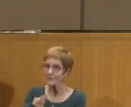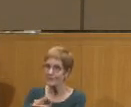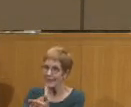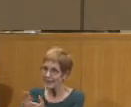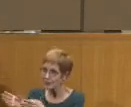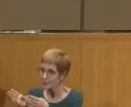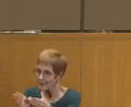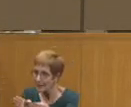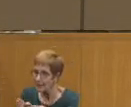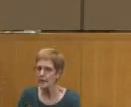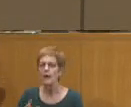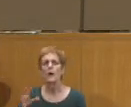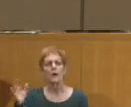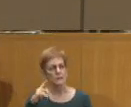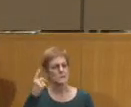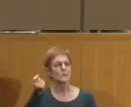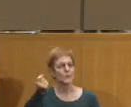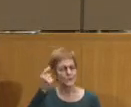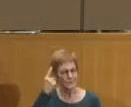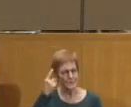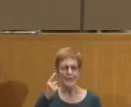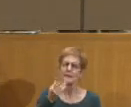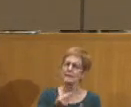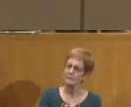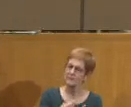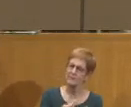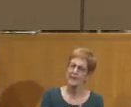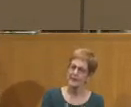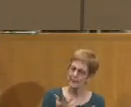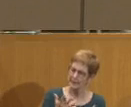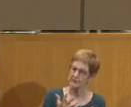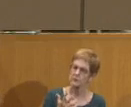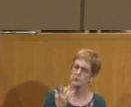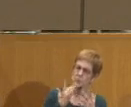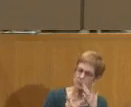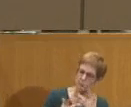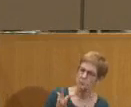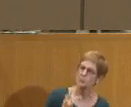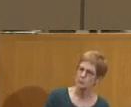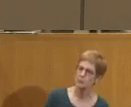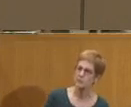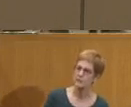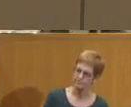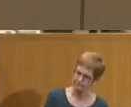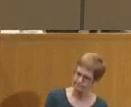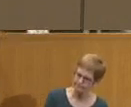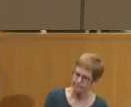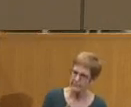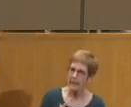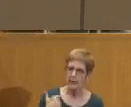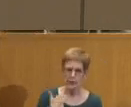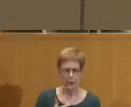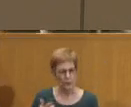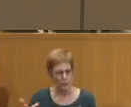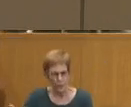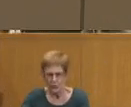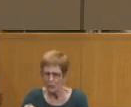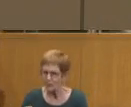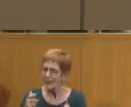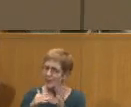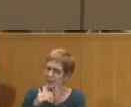We passed a housing bond that many thought was impossible, but 69% of the voters proved that